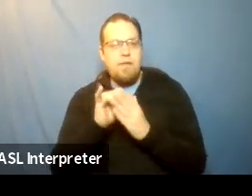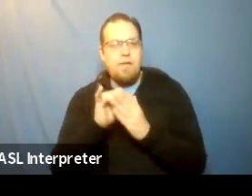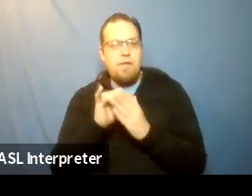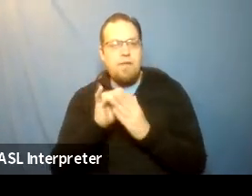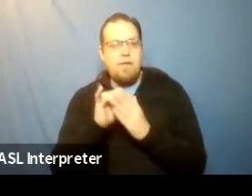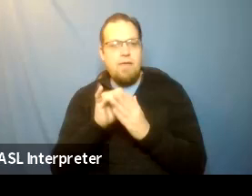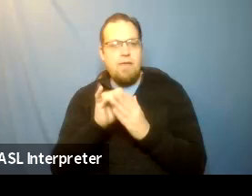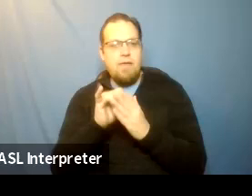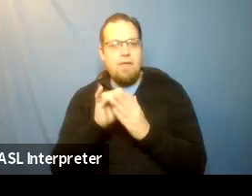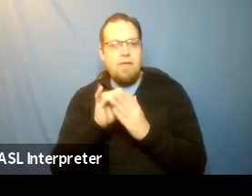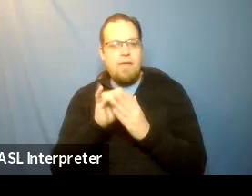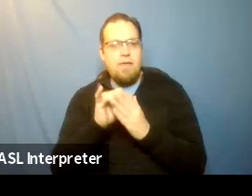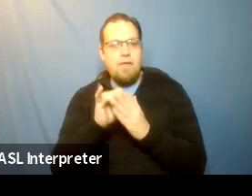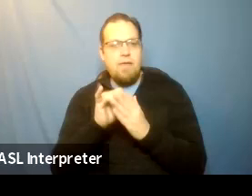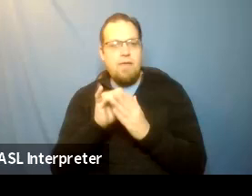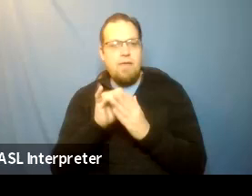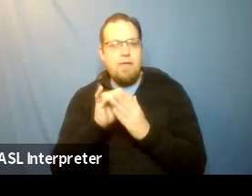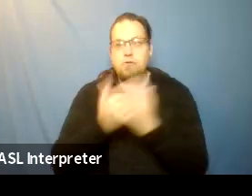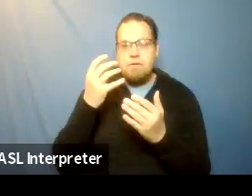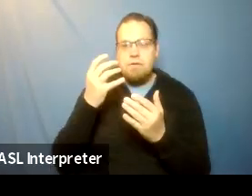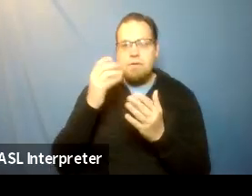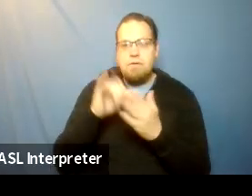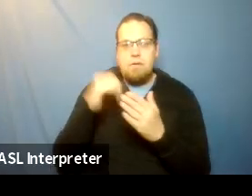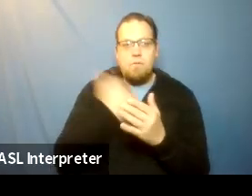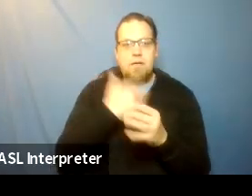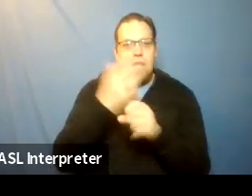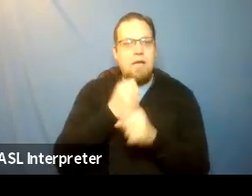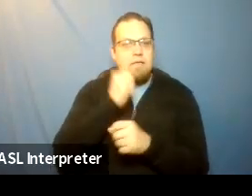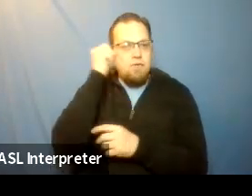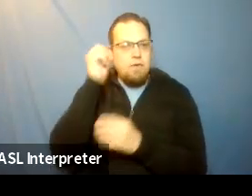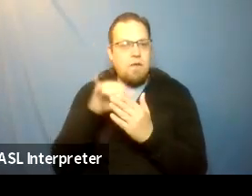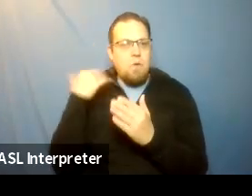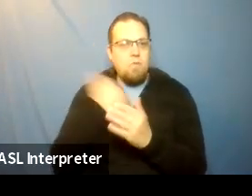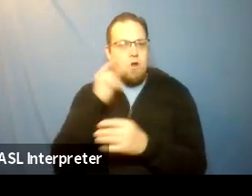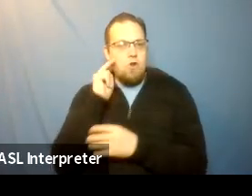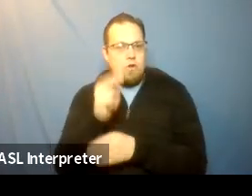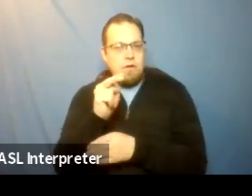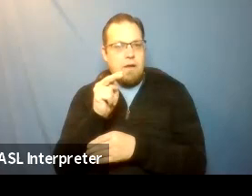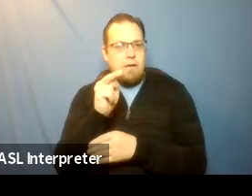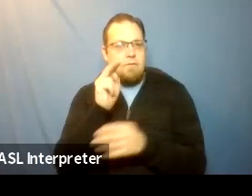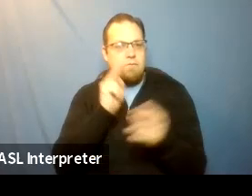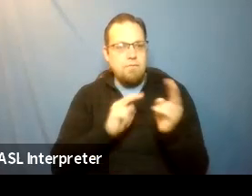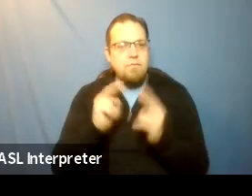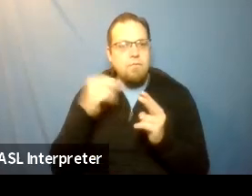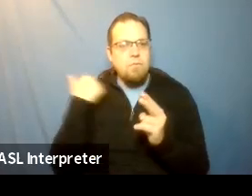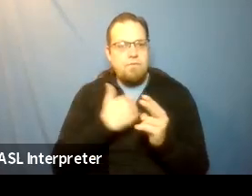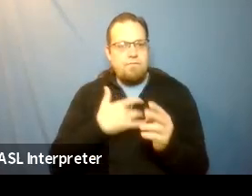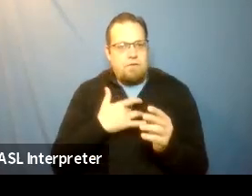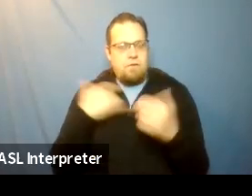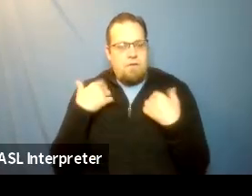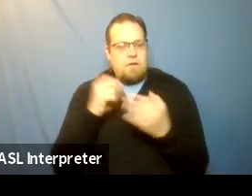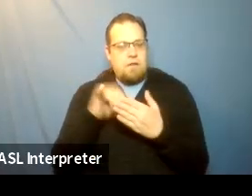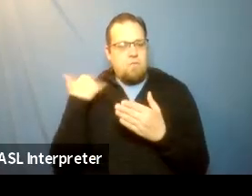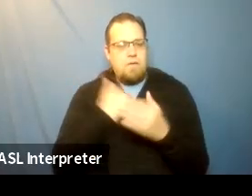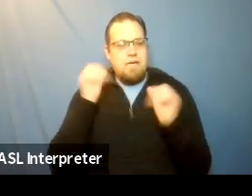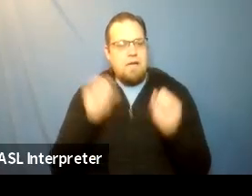just yesterday that we are looking at and monitoring, and we feel very confident that we can have